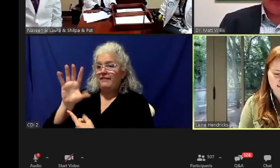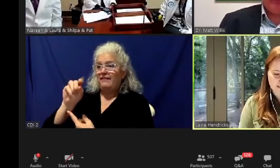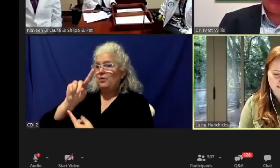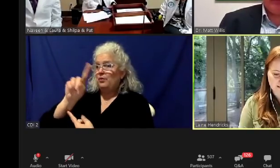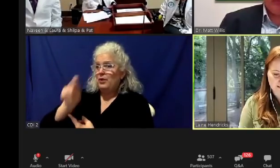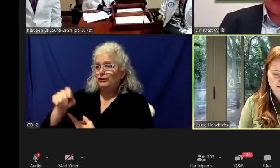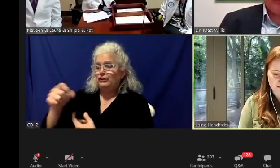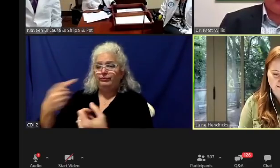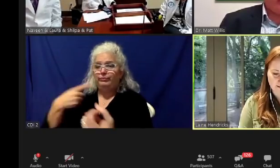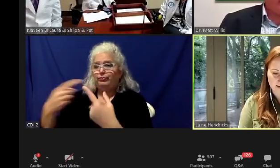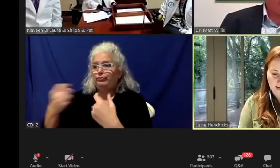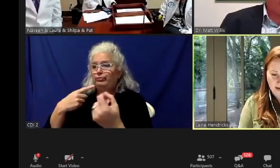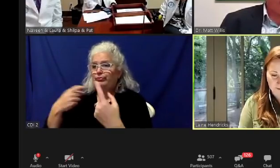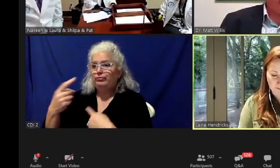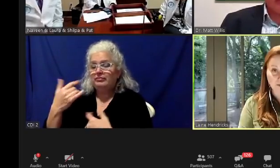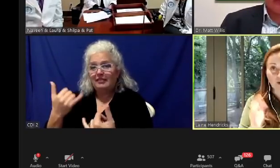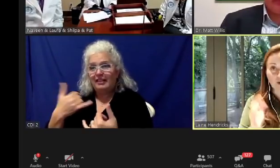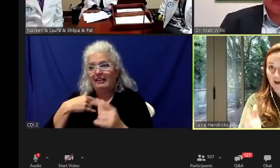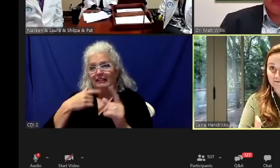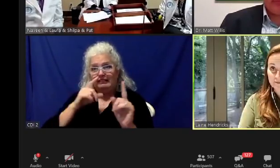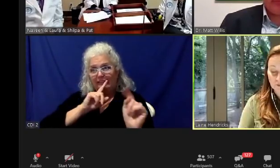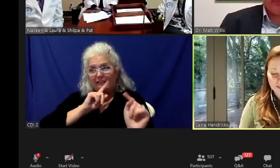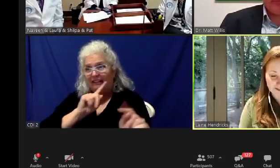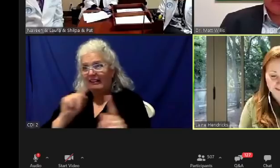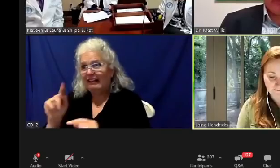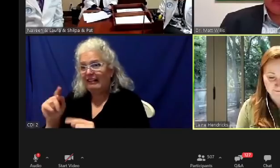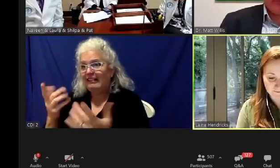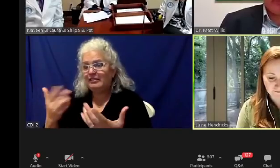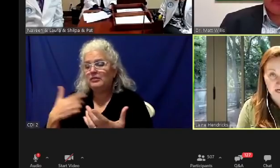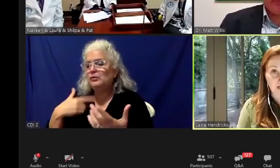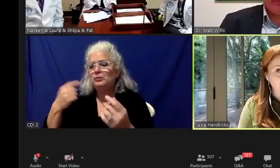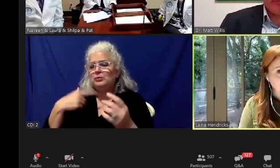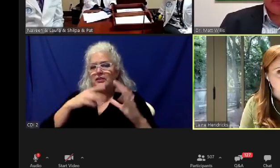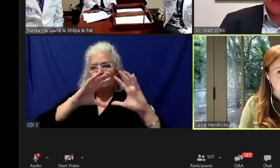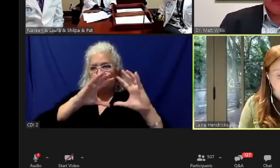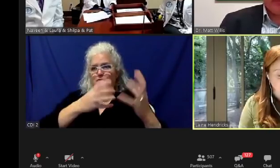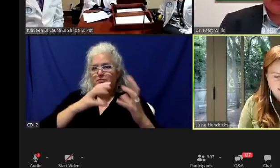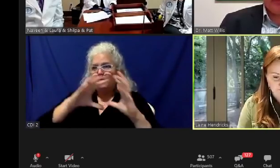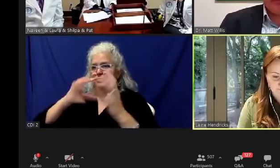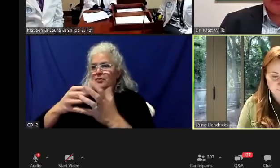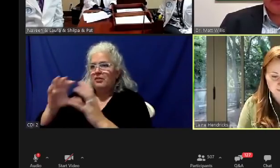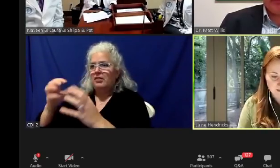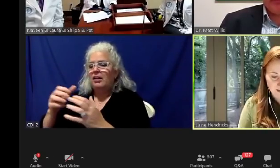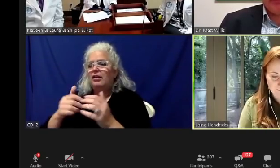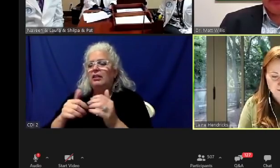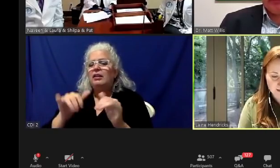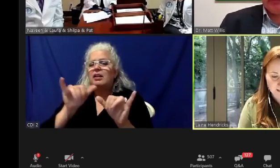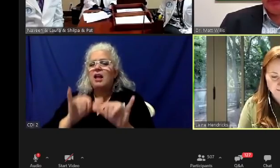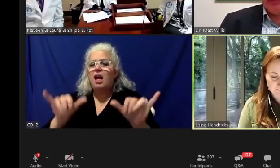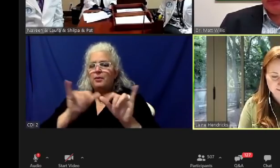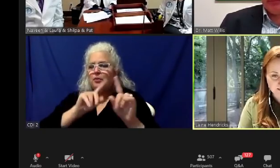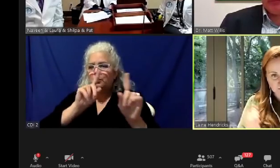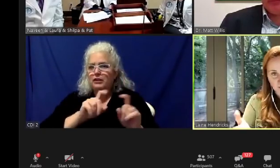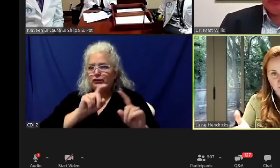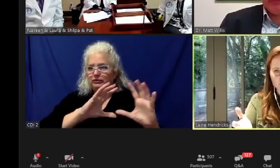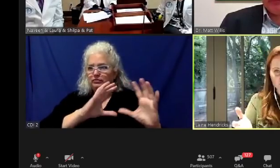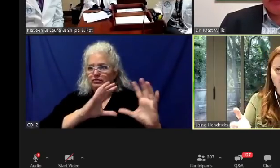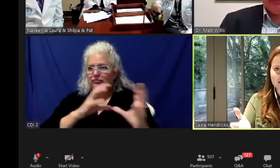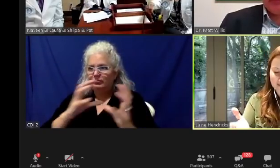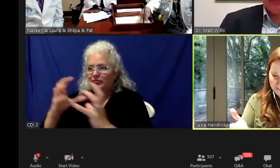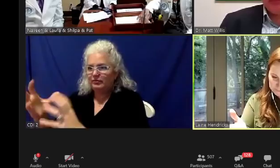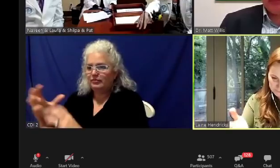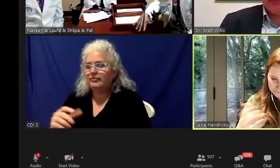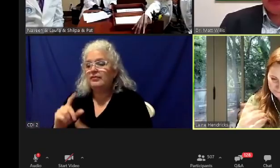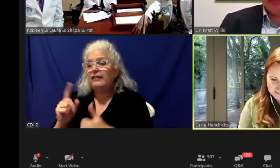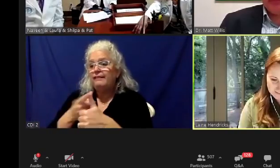we're seeing here now. So have some questions at first for our Kaiser team. Since you are